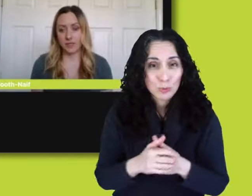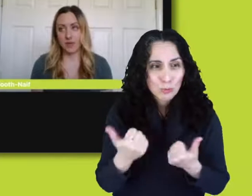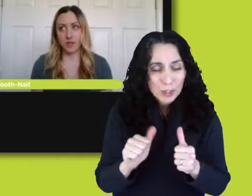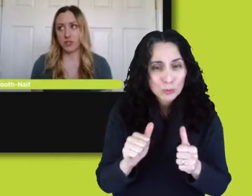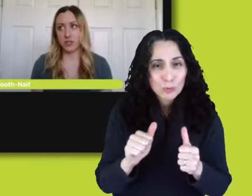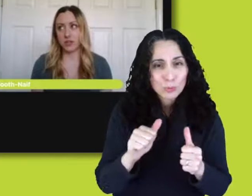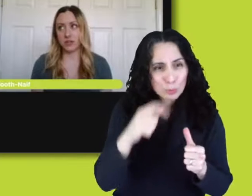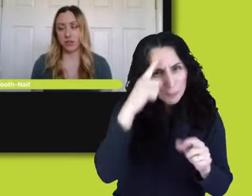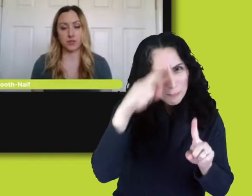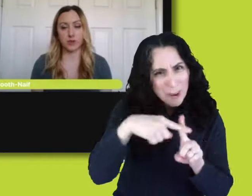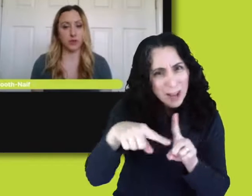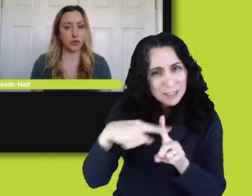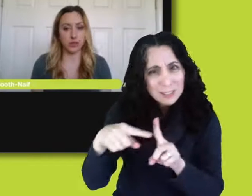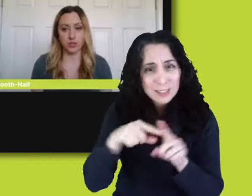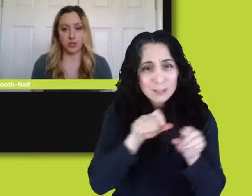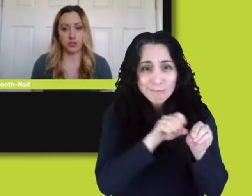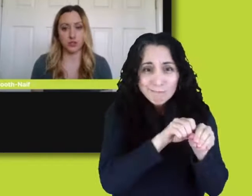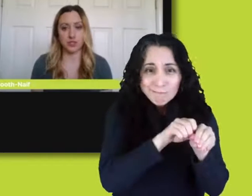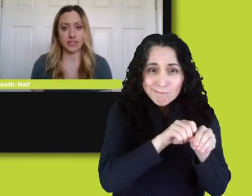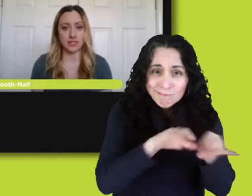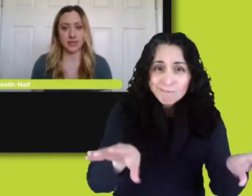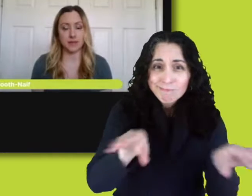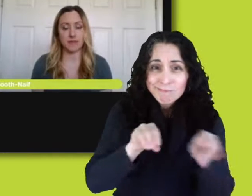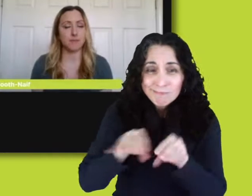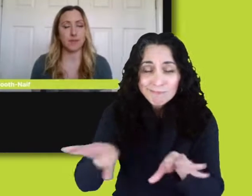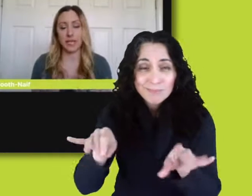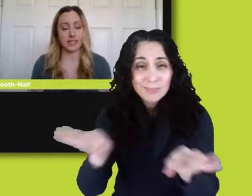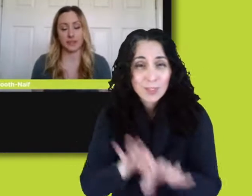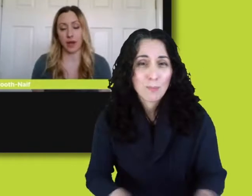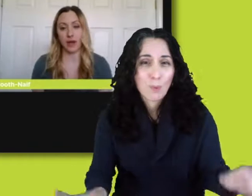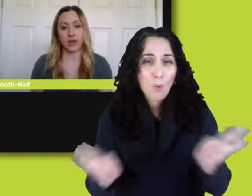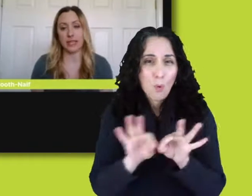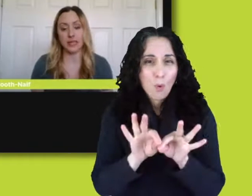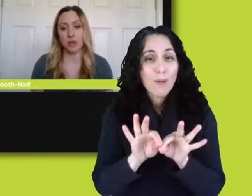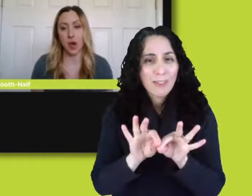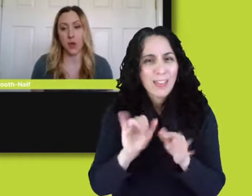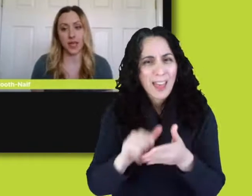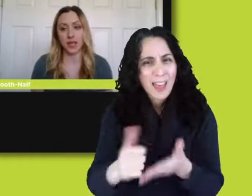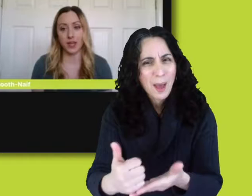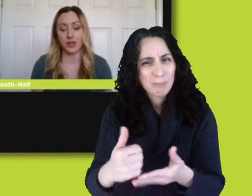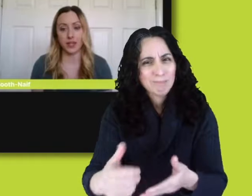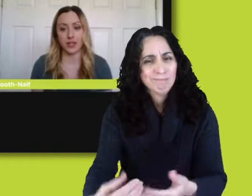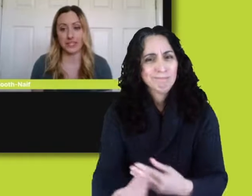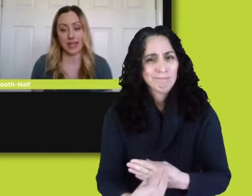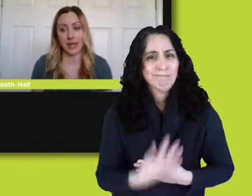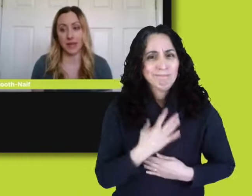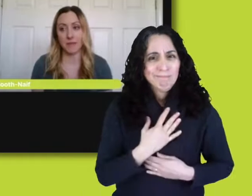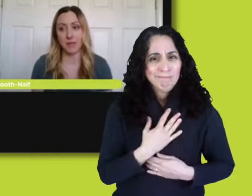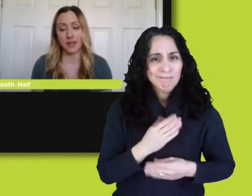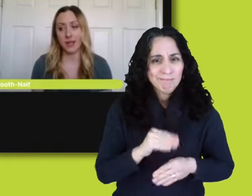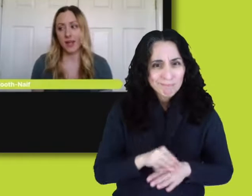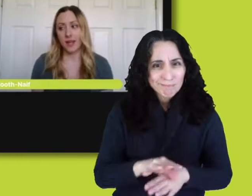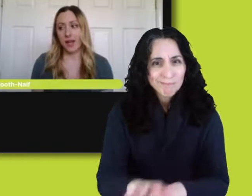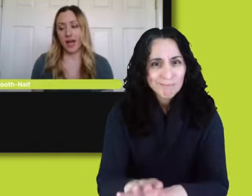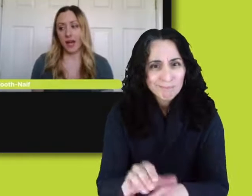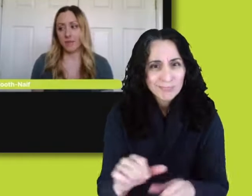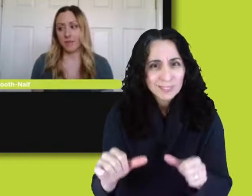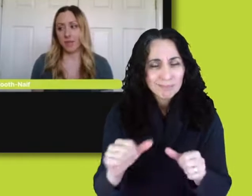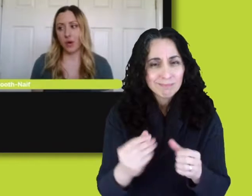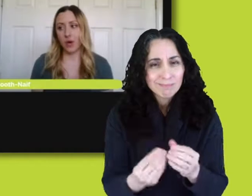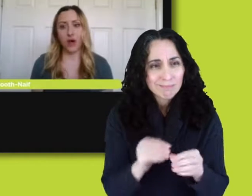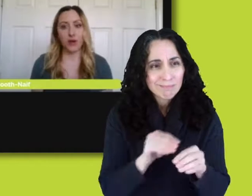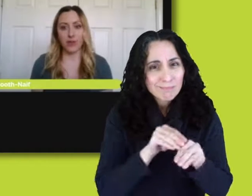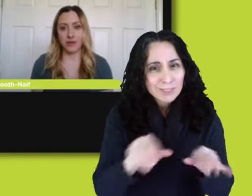of positivity is just, so crucial to just being inspired and to keep going, during this time. And